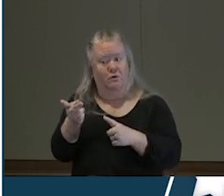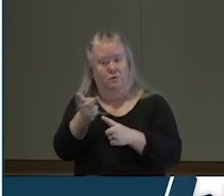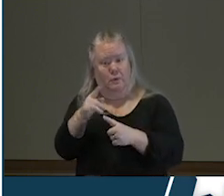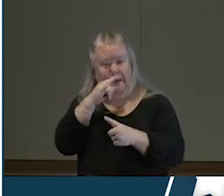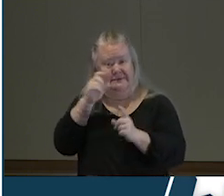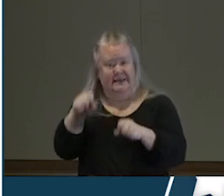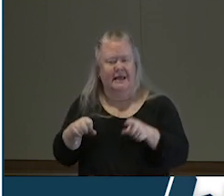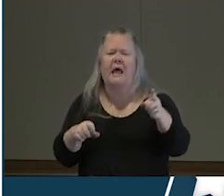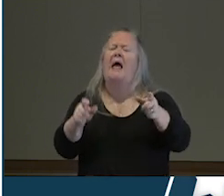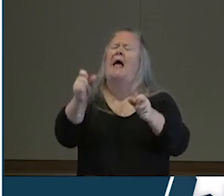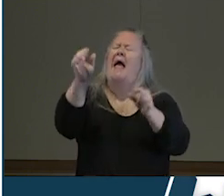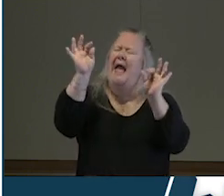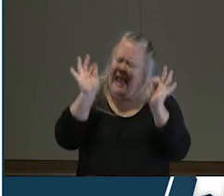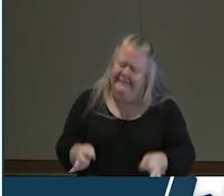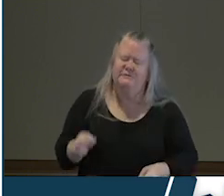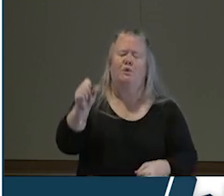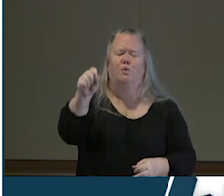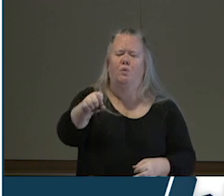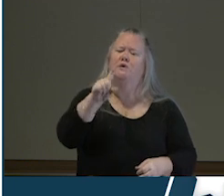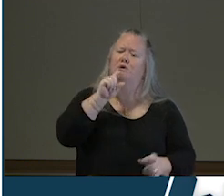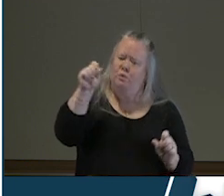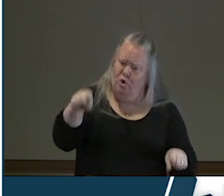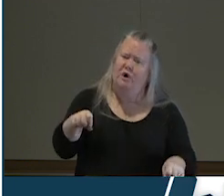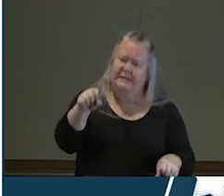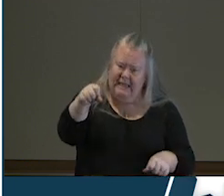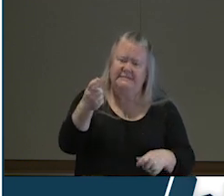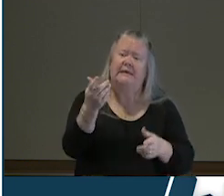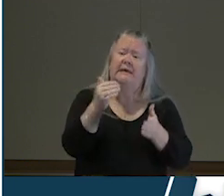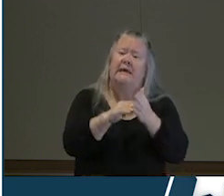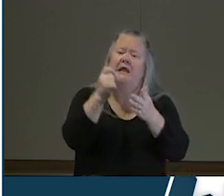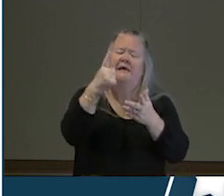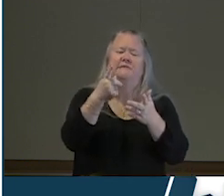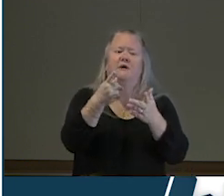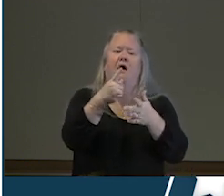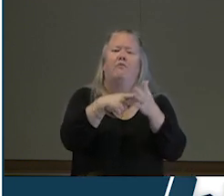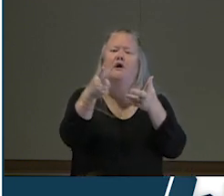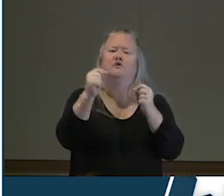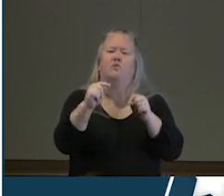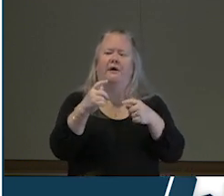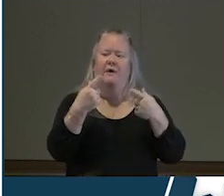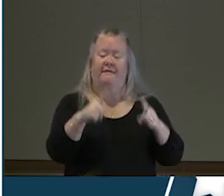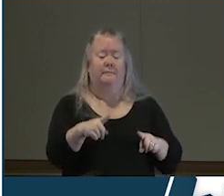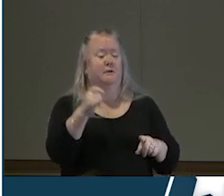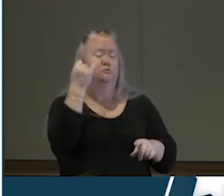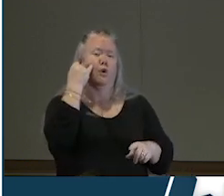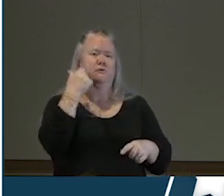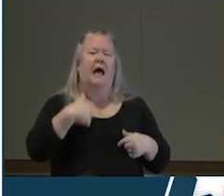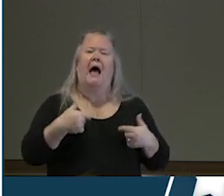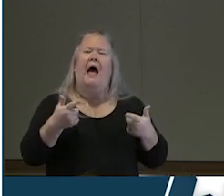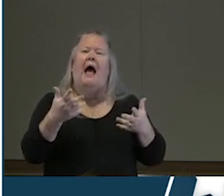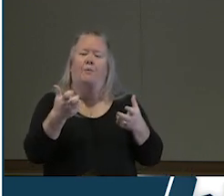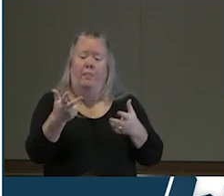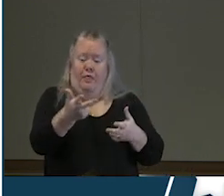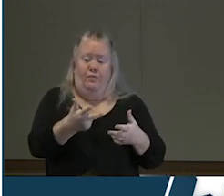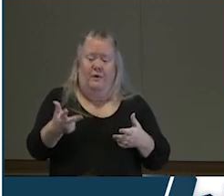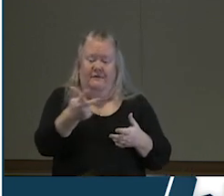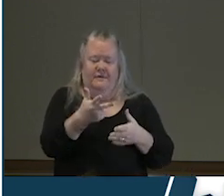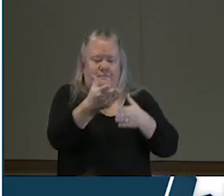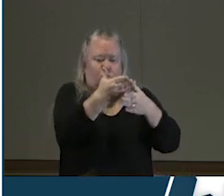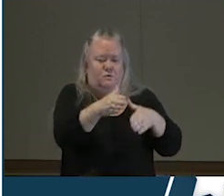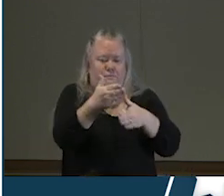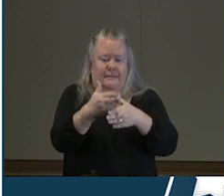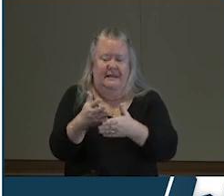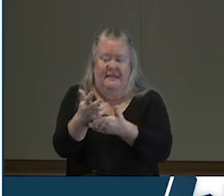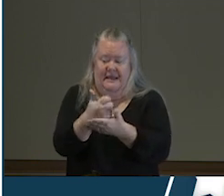kids? Absolutely, you could. And again, it's a matter of what you're trying to happen. If you're like, I want the three of them to split